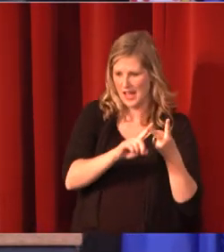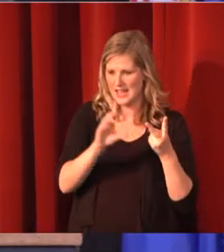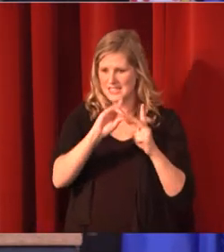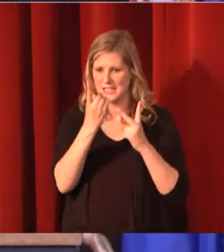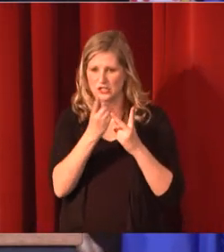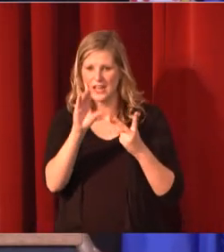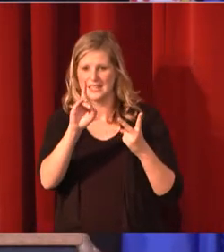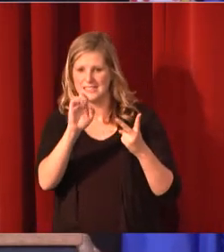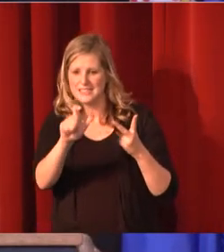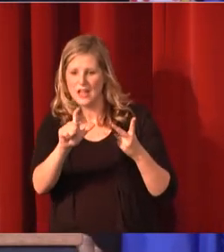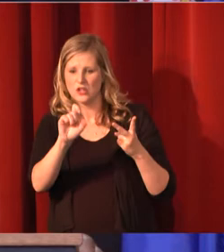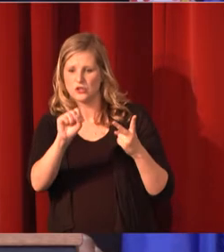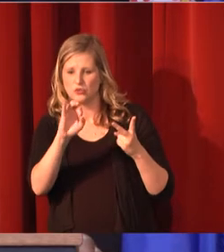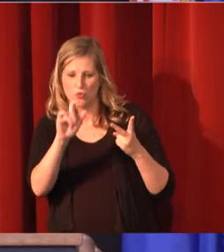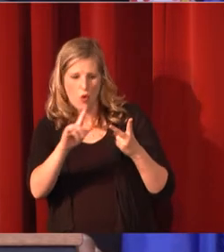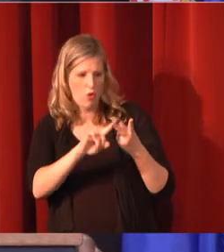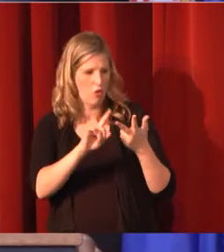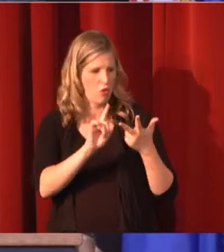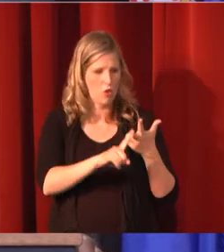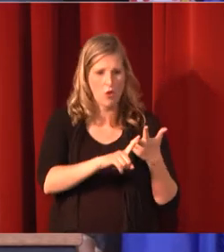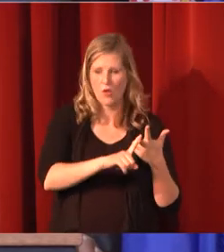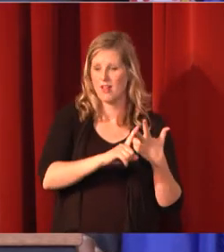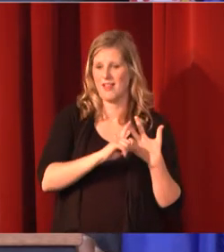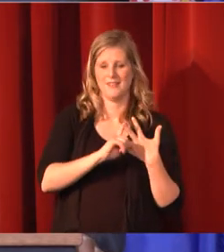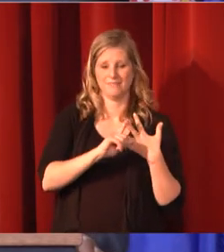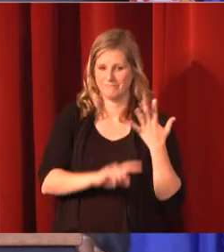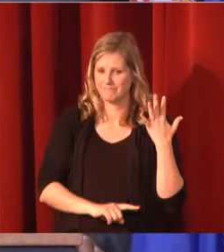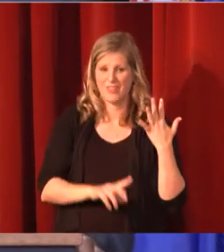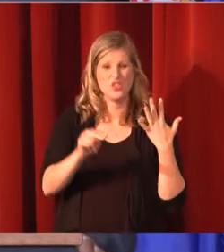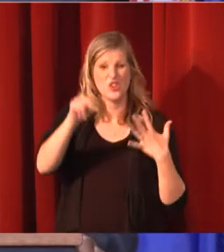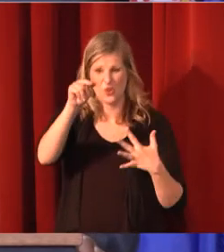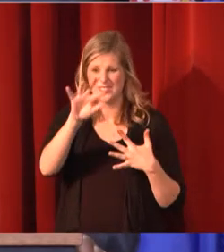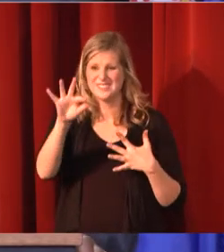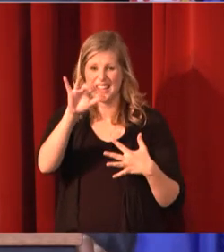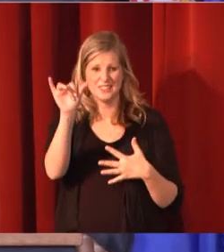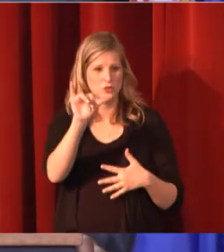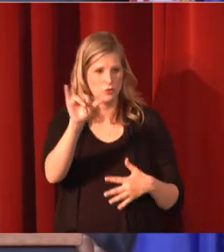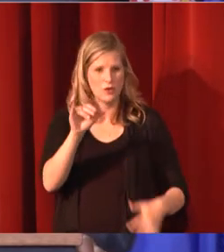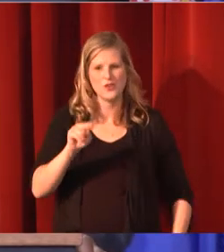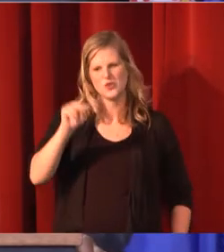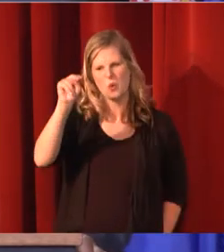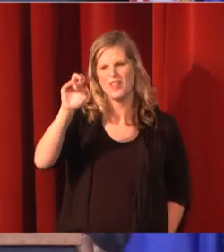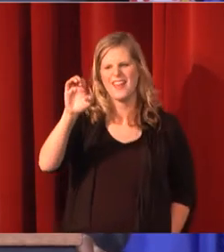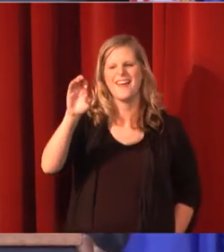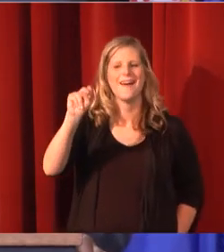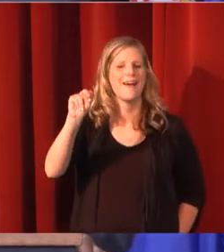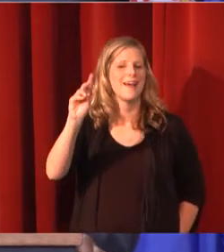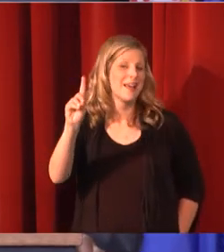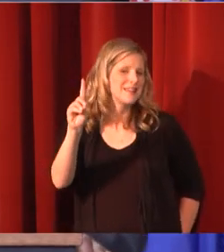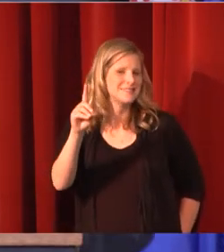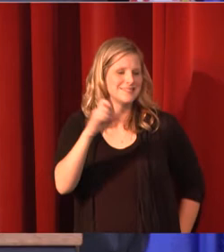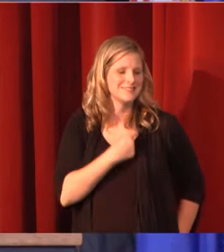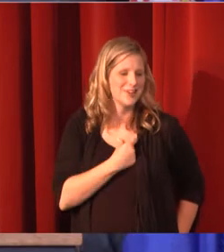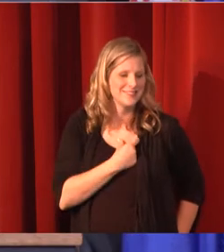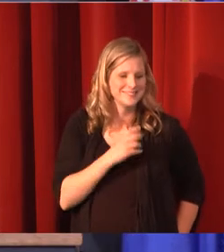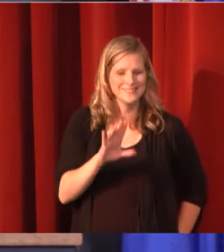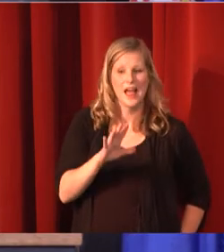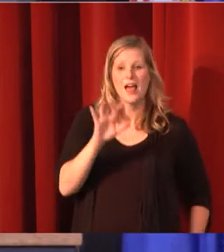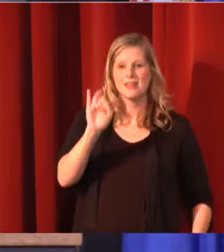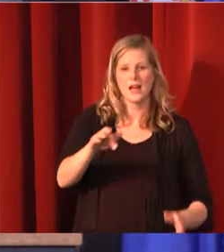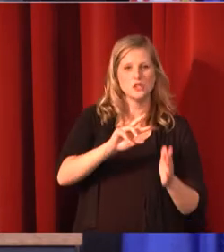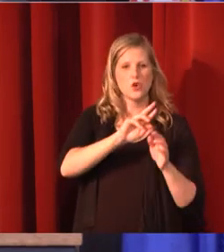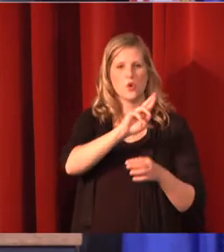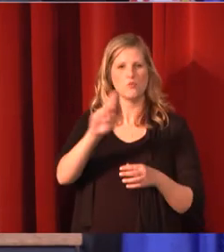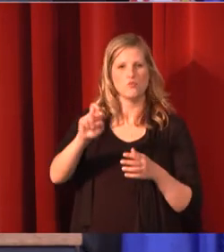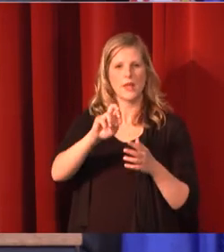Selby Avenue Paine falen and the Northside North the north end are redefining